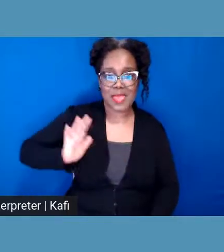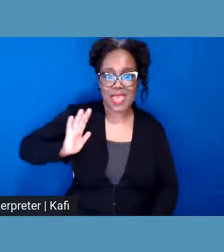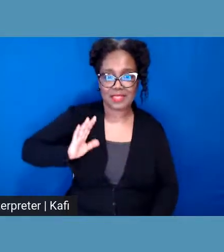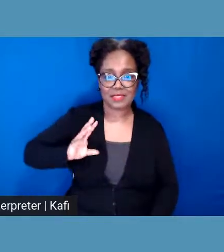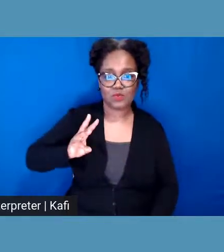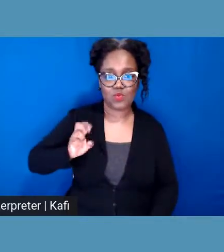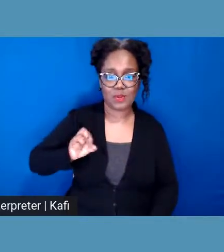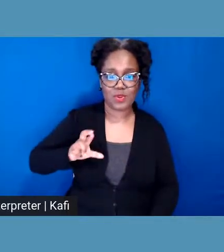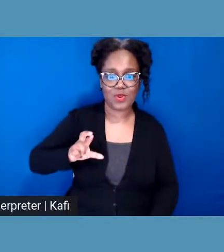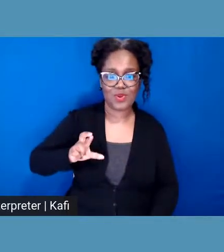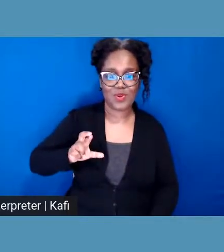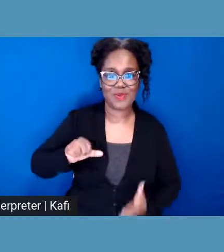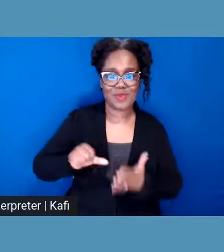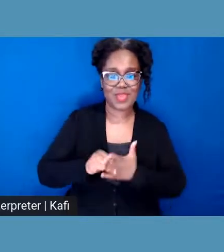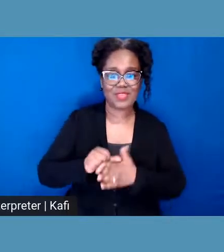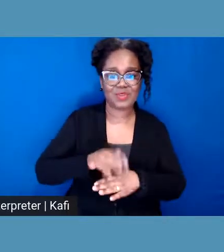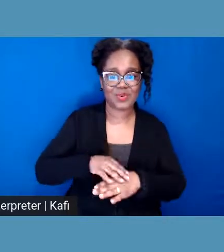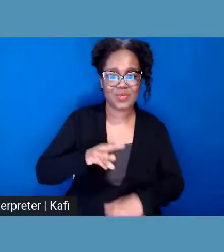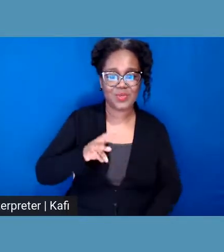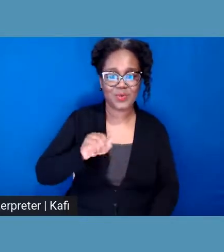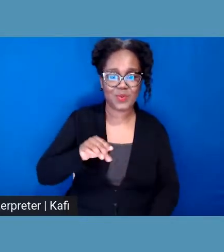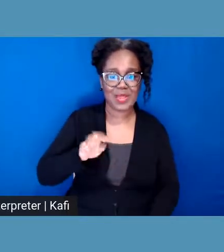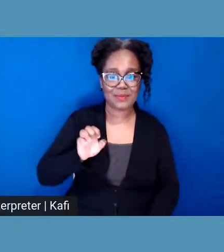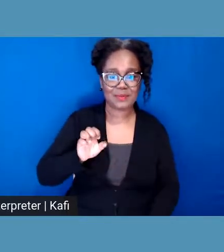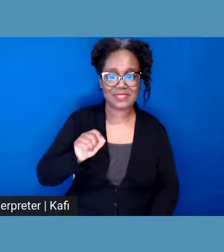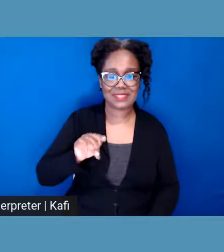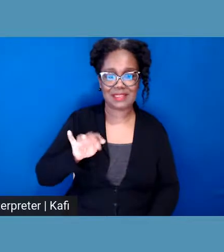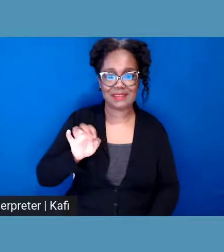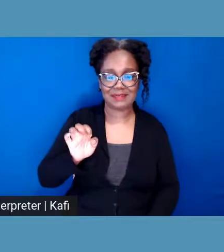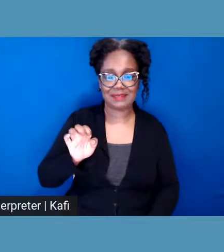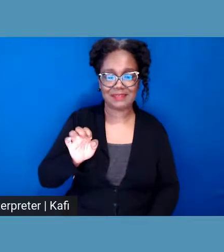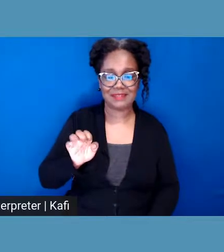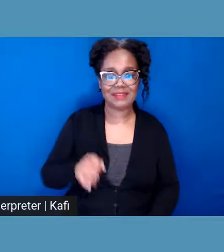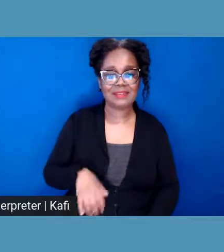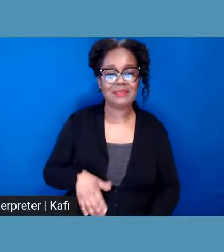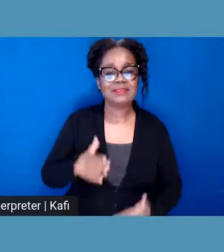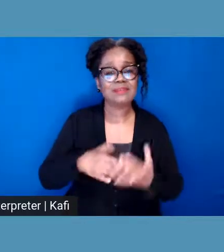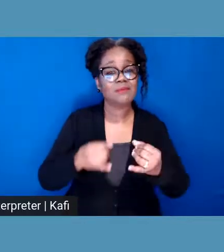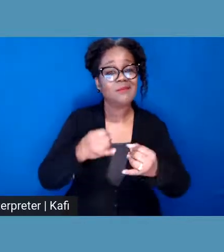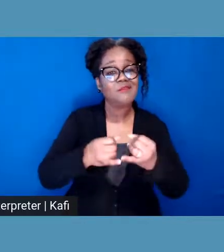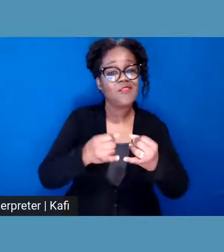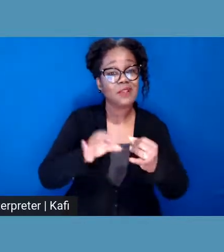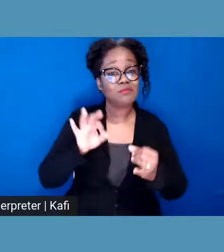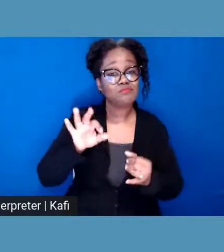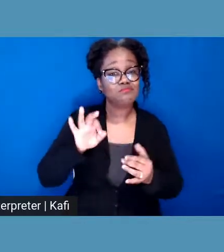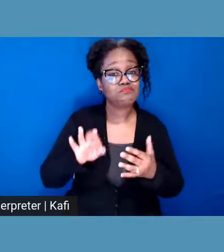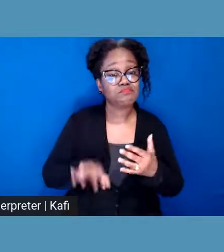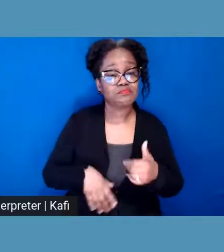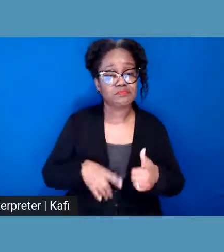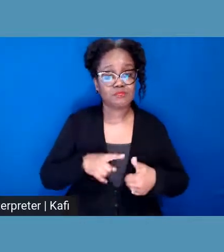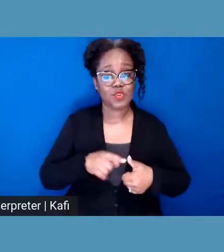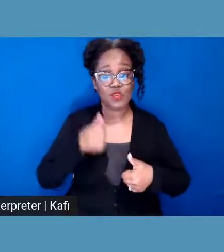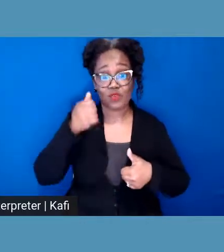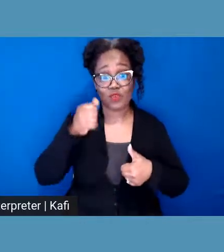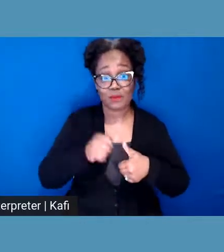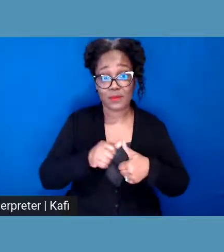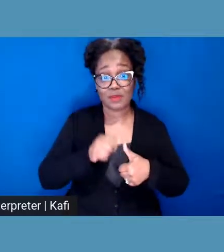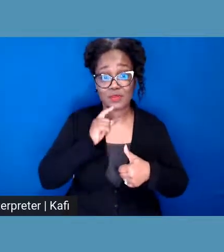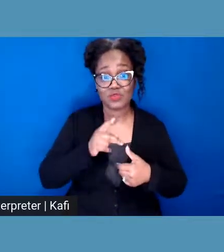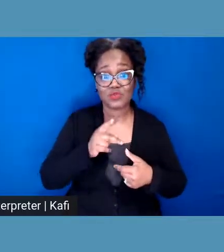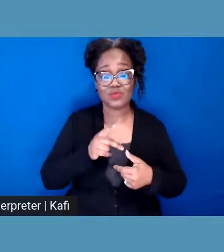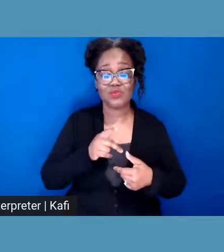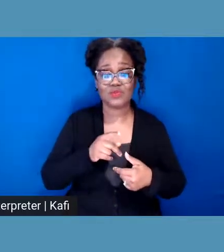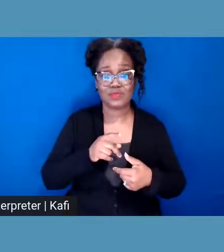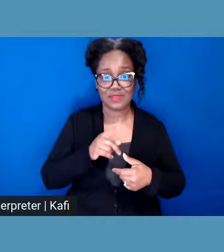rather, on our website. So some final housekeeping notes. Please remember to visit the forum on our website to ask any questions you